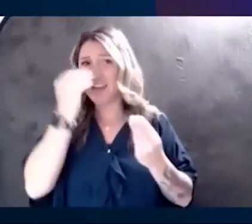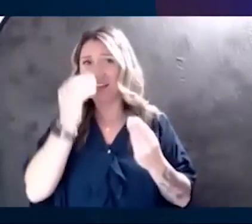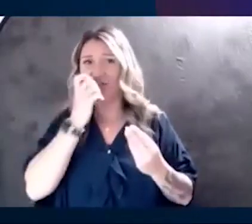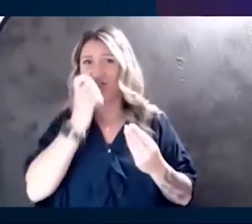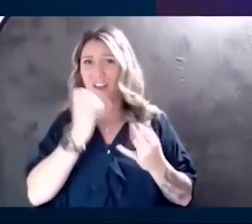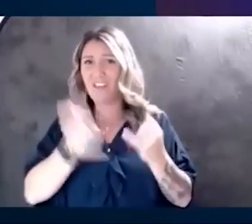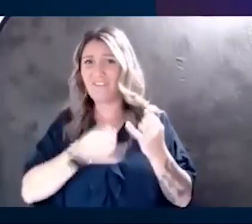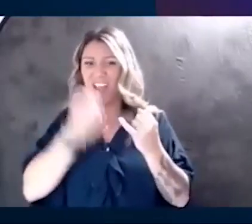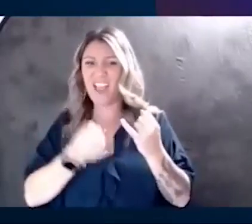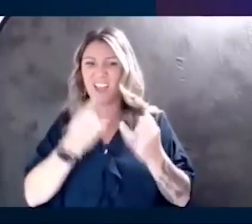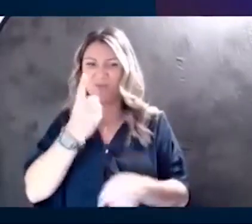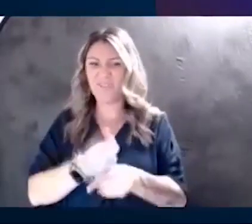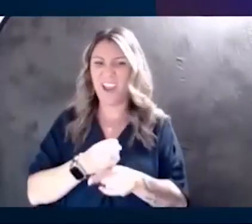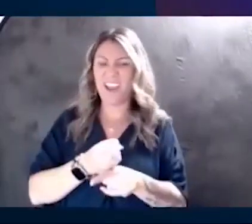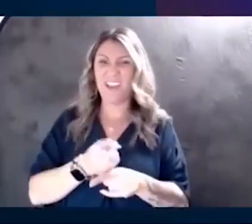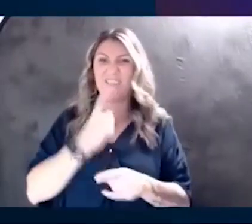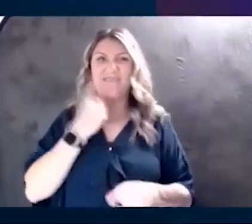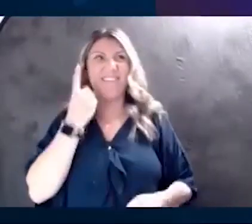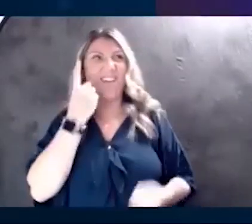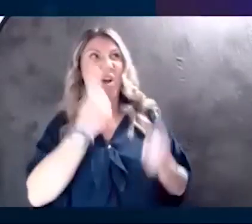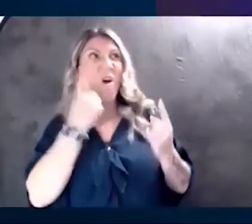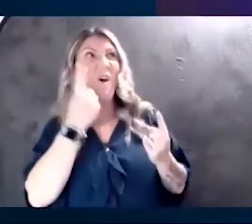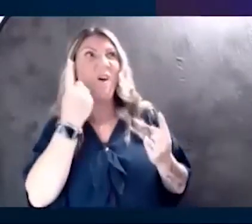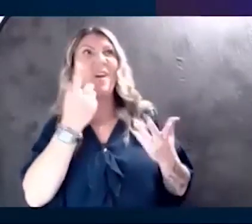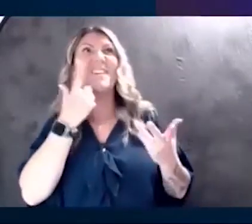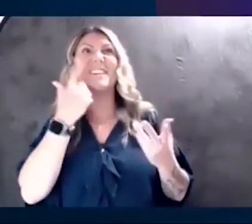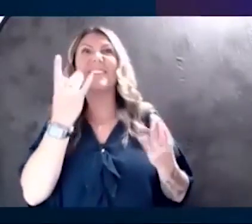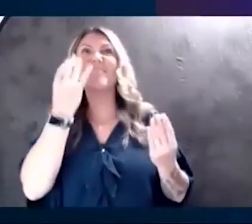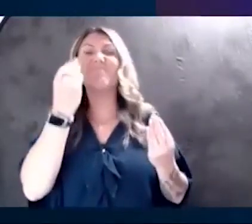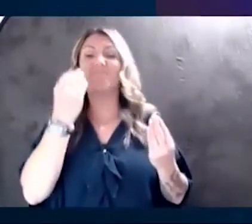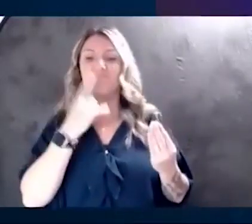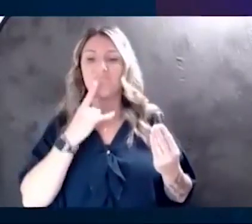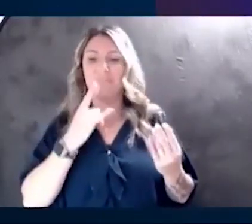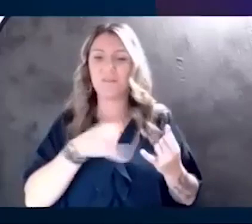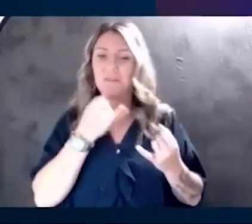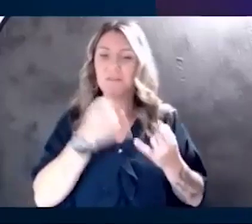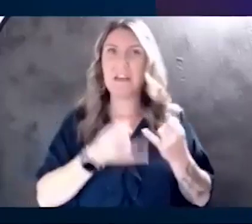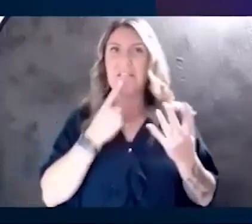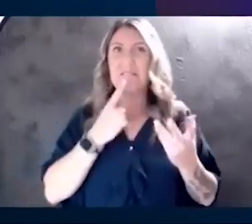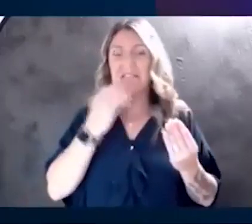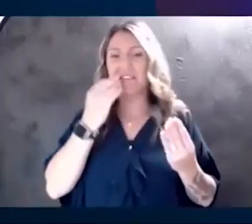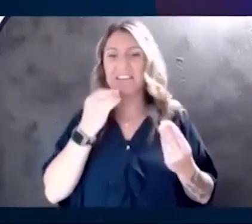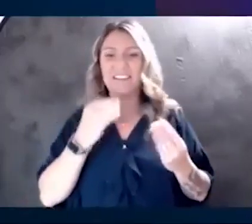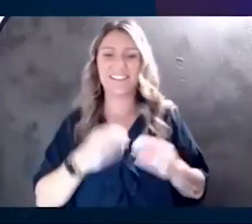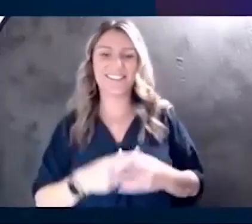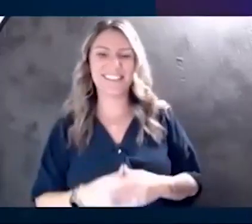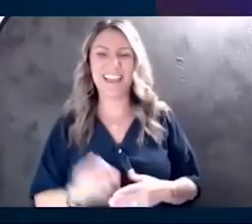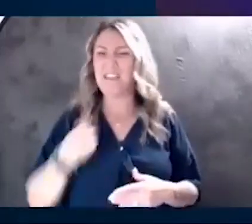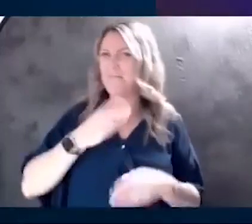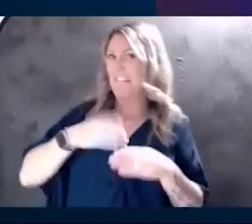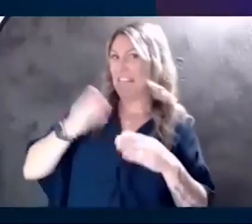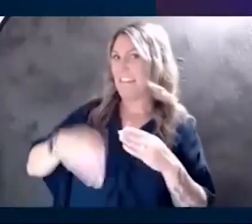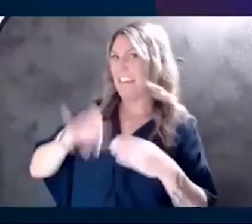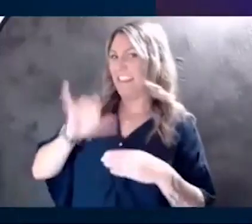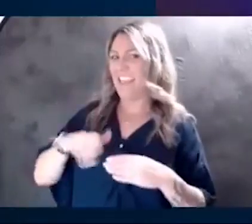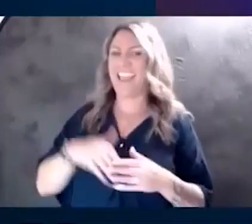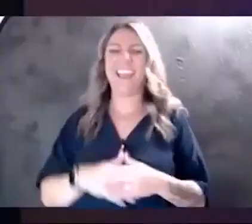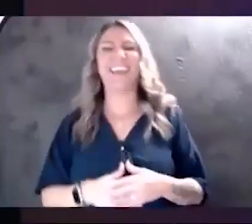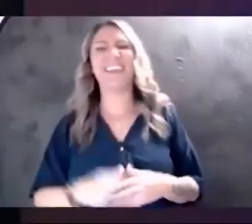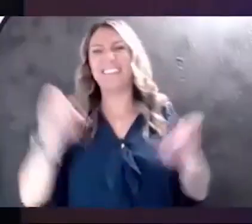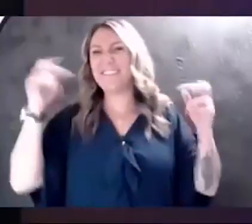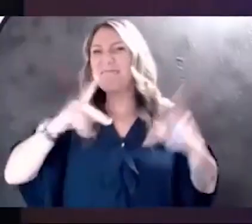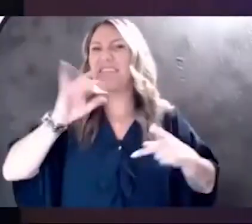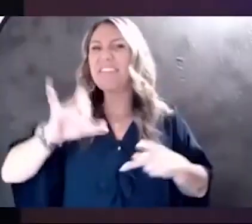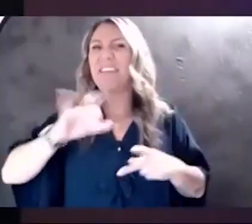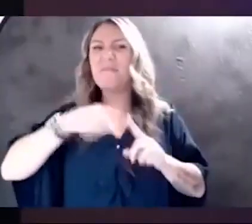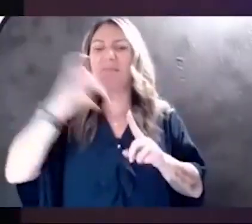No. always thinking. No, my final thoughts will change when I read an article. In Right, 10 we'll minutes, end this and then you'll have another final thought. And we will get back to that when you come back. So,